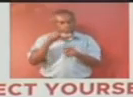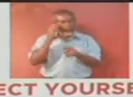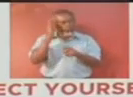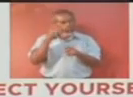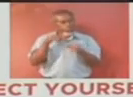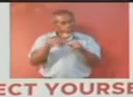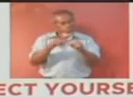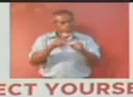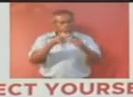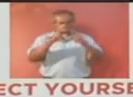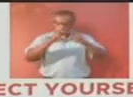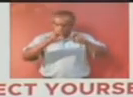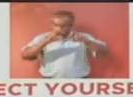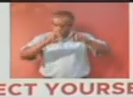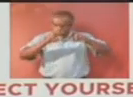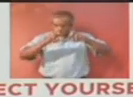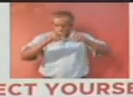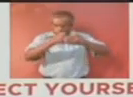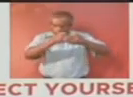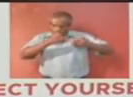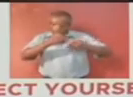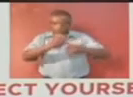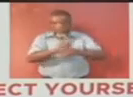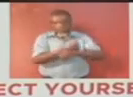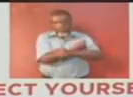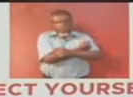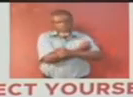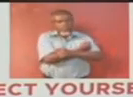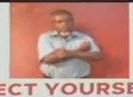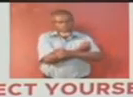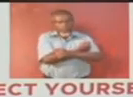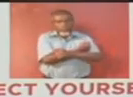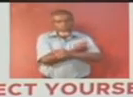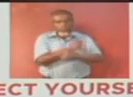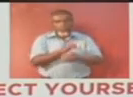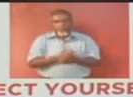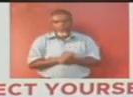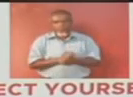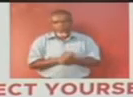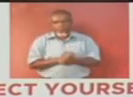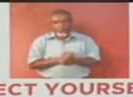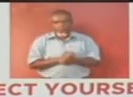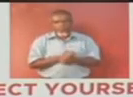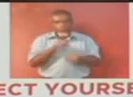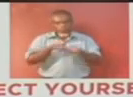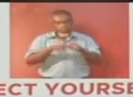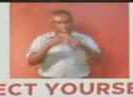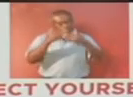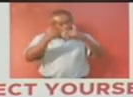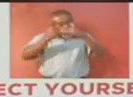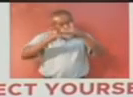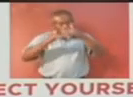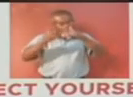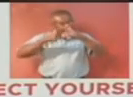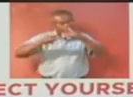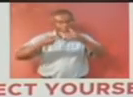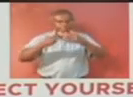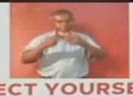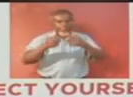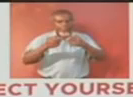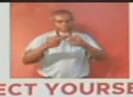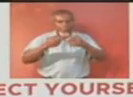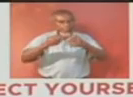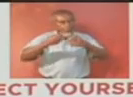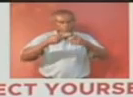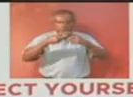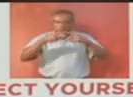the potential for any adverse effects, that potential is minimized by the screening process.